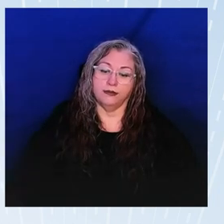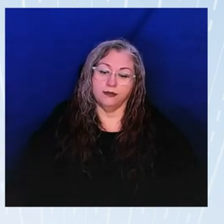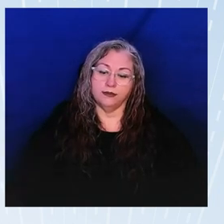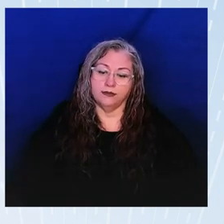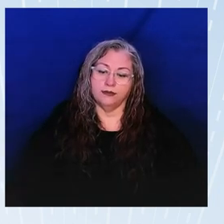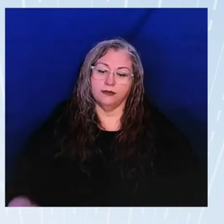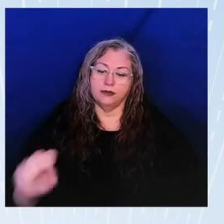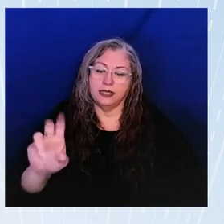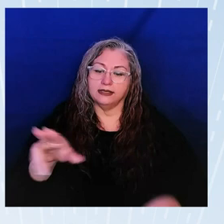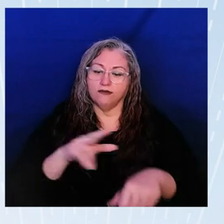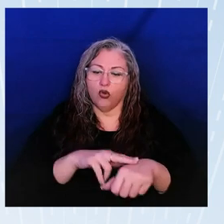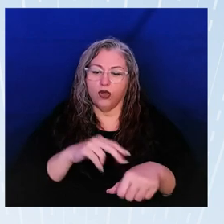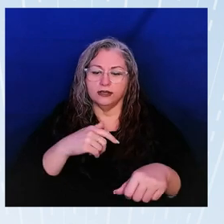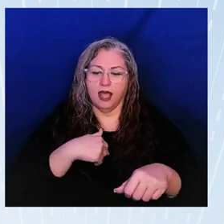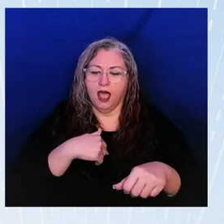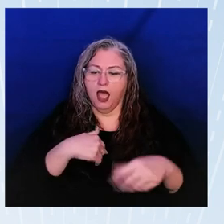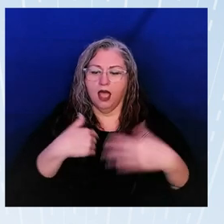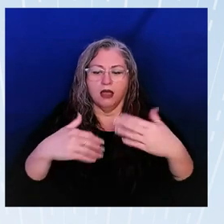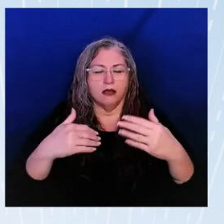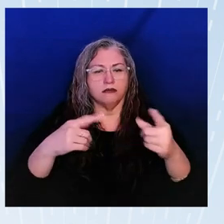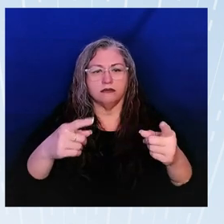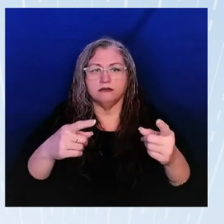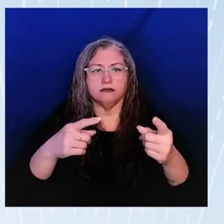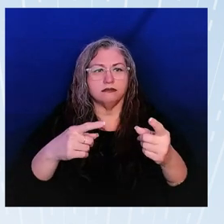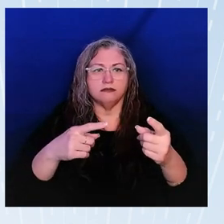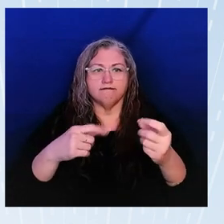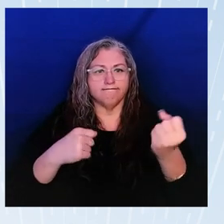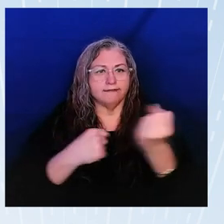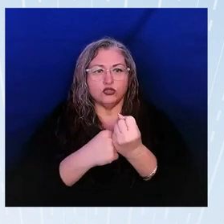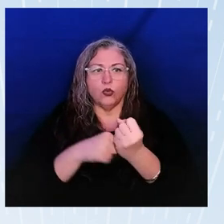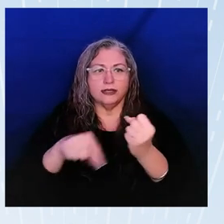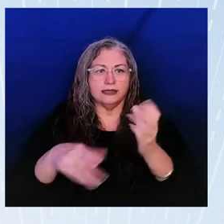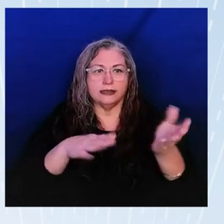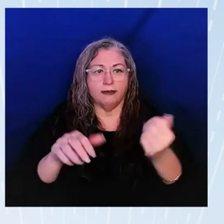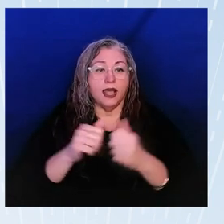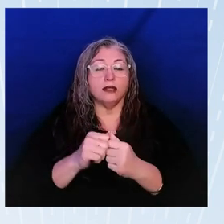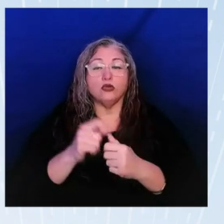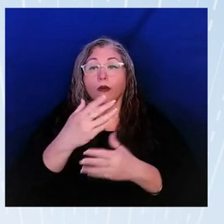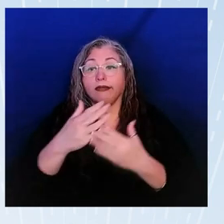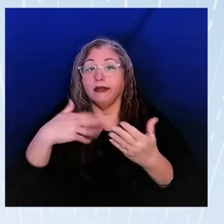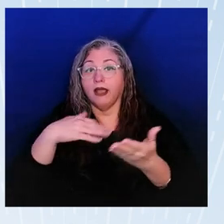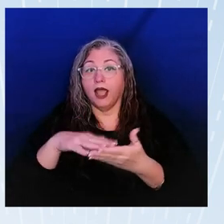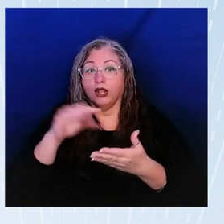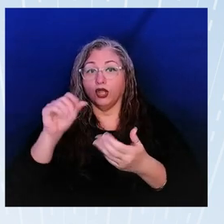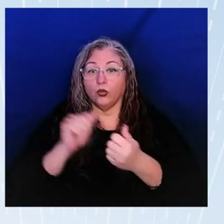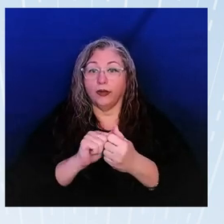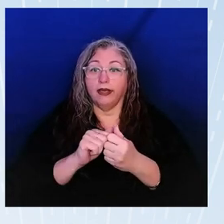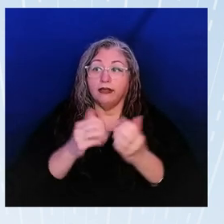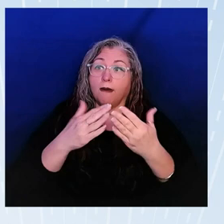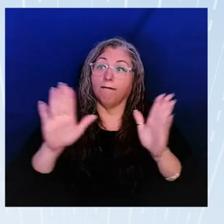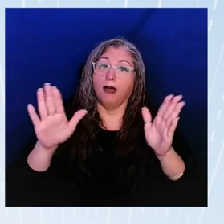I very much endorse this plan, and one of the things that we learned in terms of the public input,